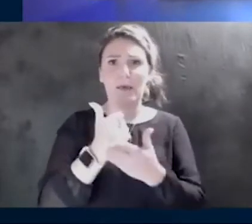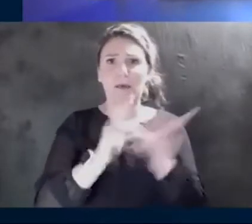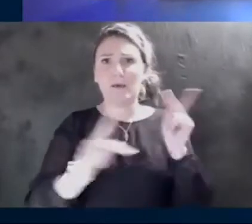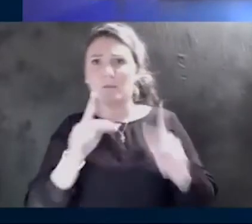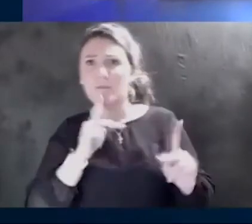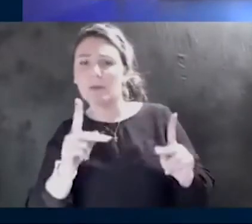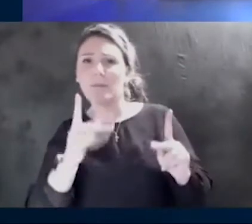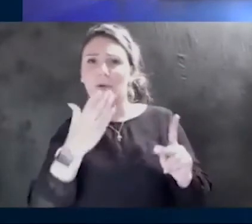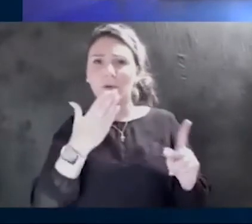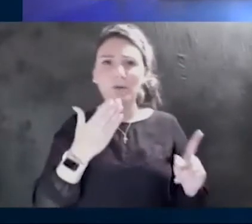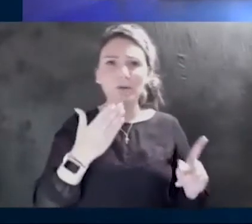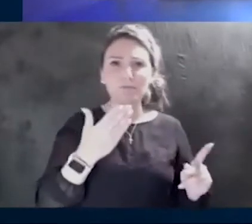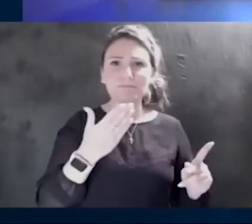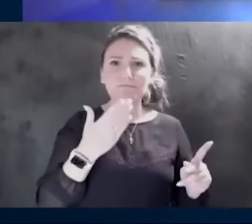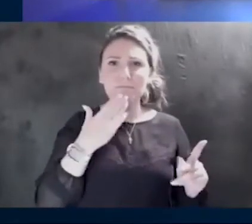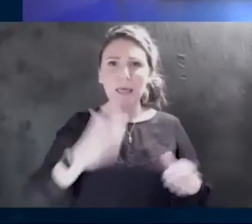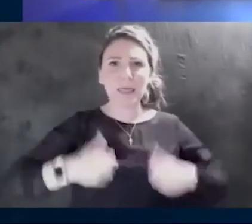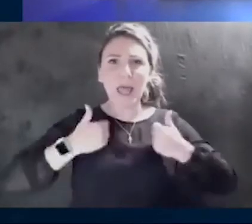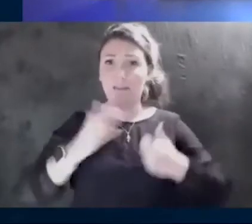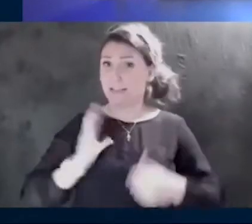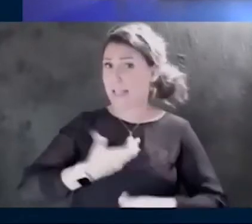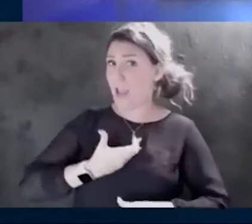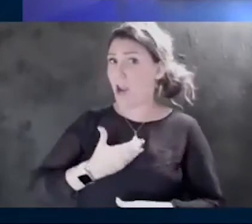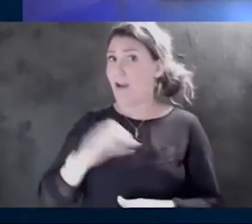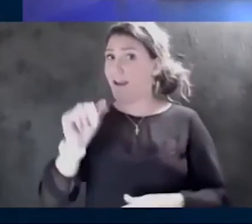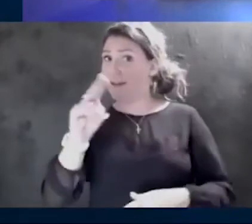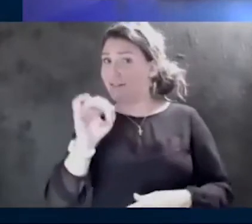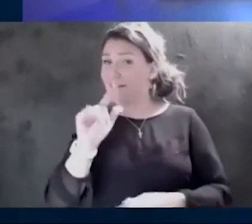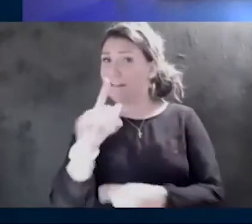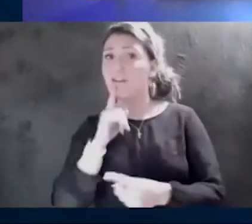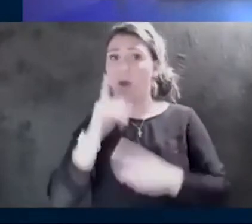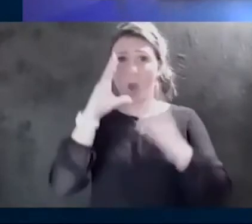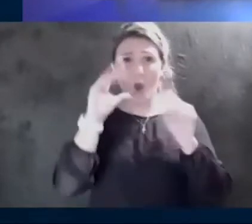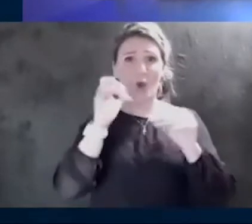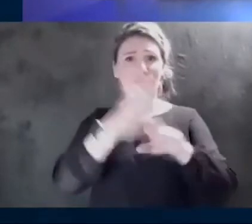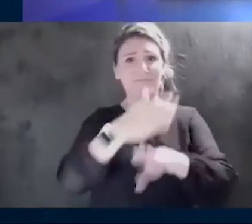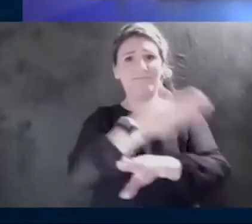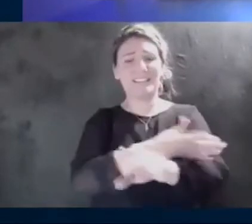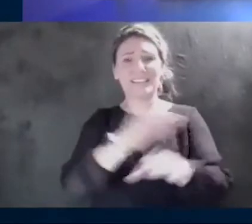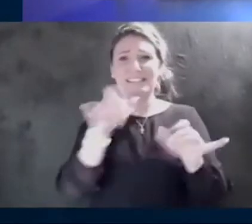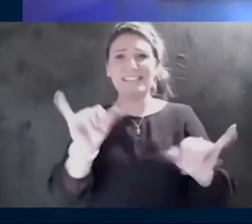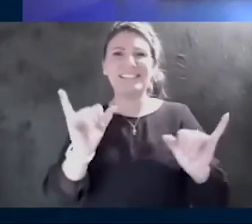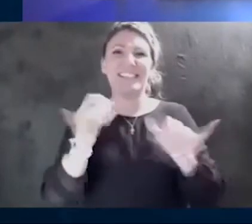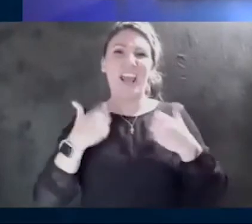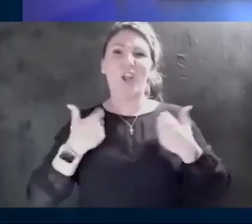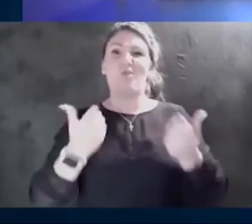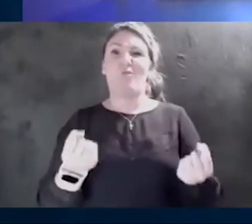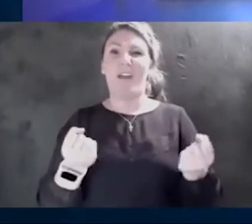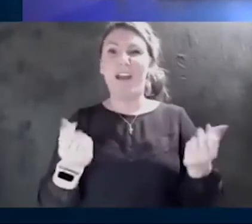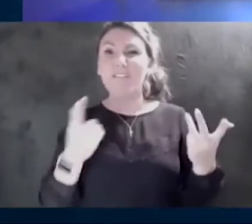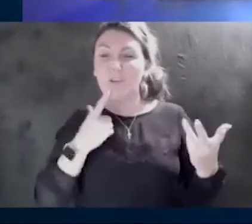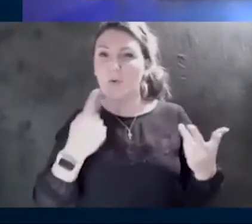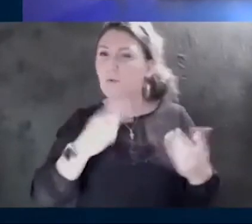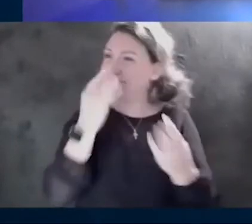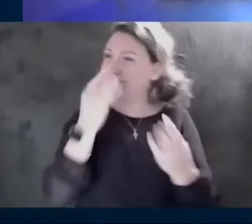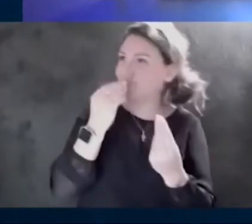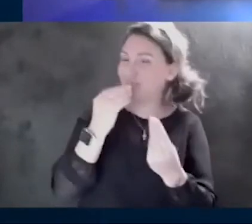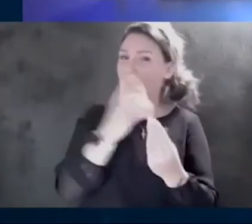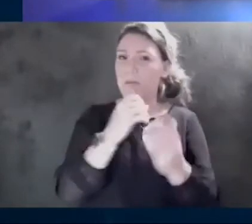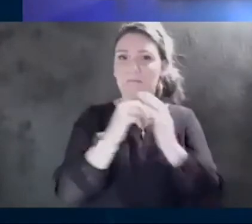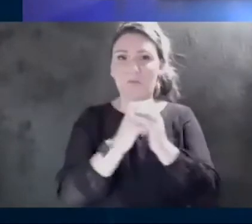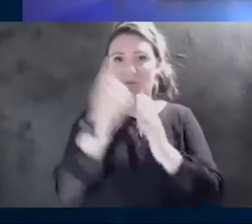asked that question? Okay, Anil. I hope you're on the road to recover and stay on it, brother. We always think about you and pray for you.